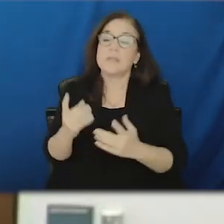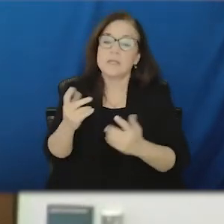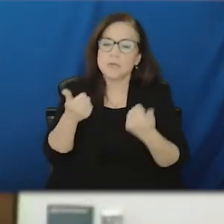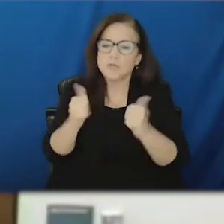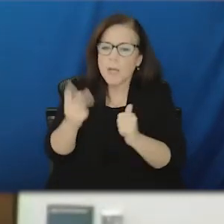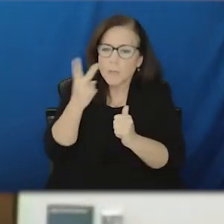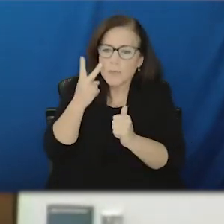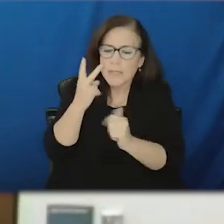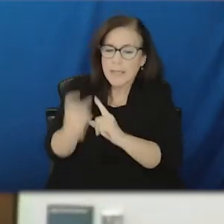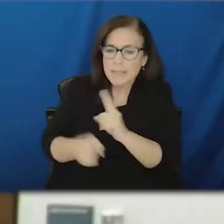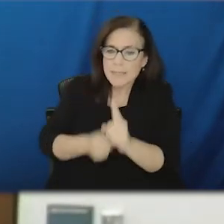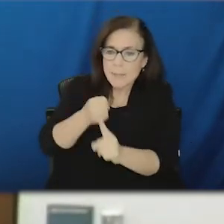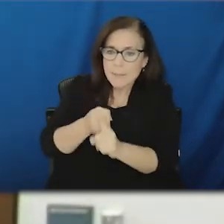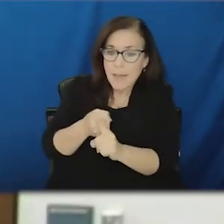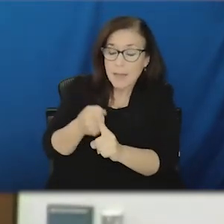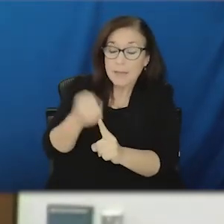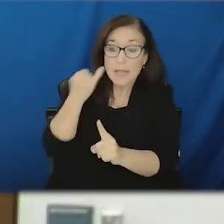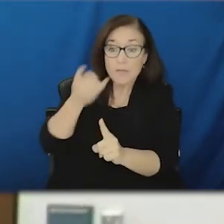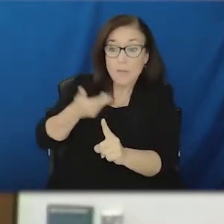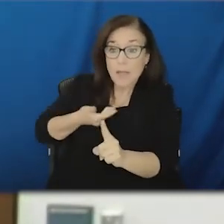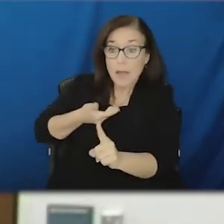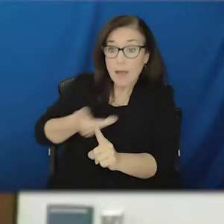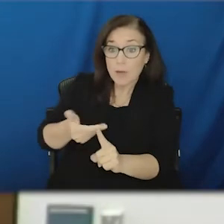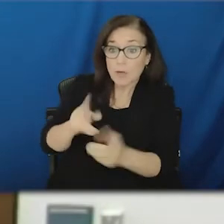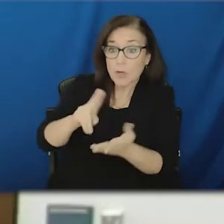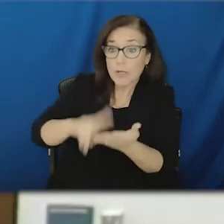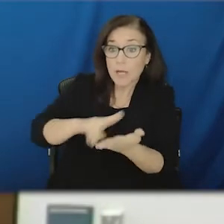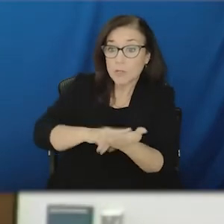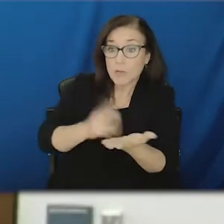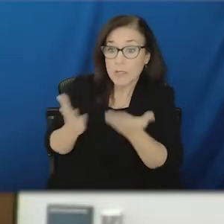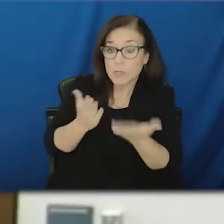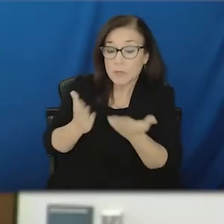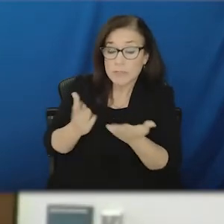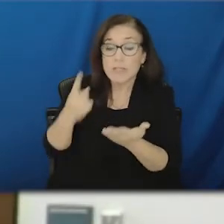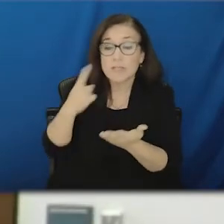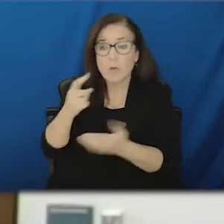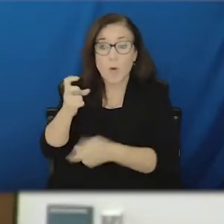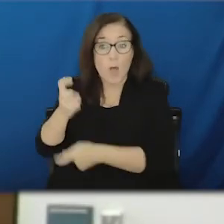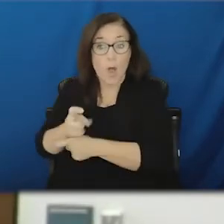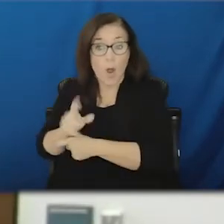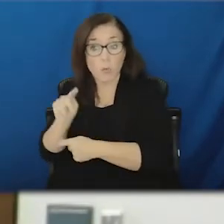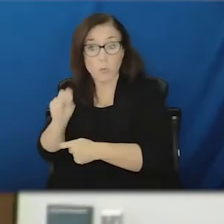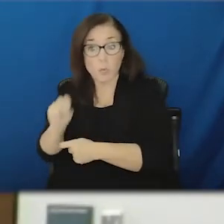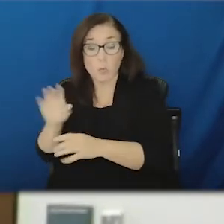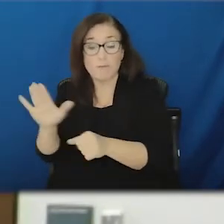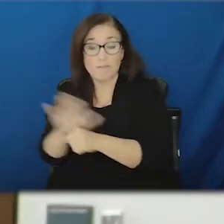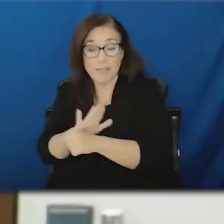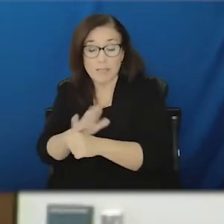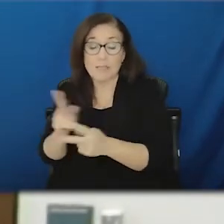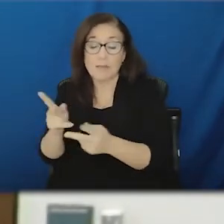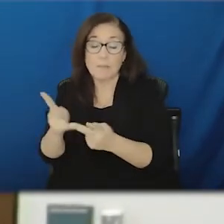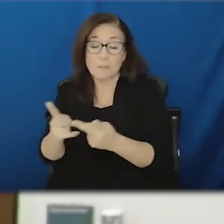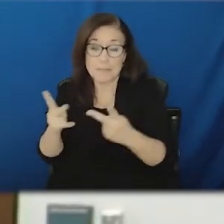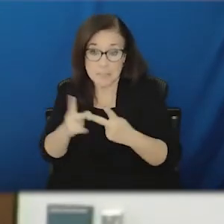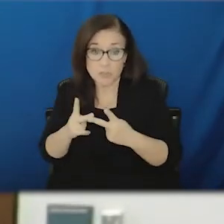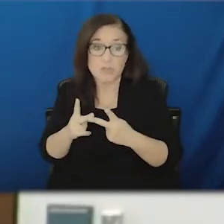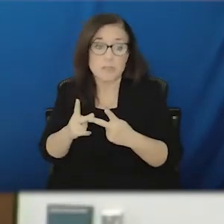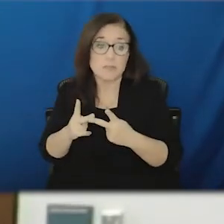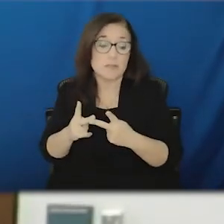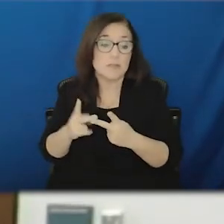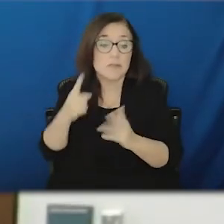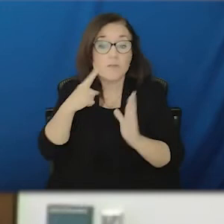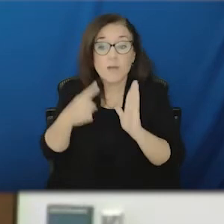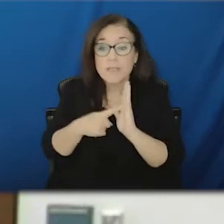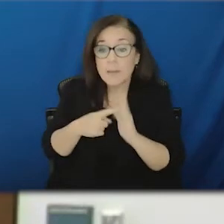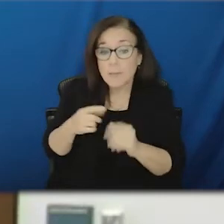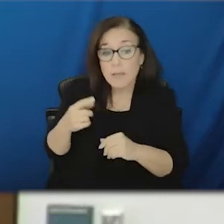our hiring of contracted services around our hard to fill positions. Examples of that are Maxim, for